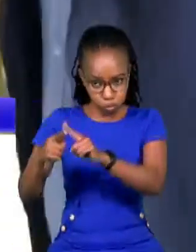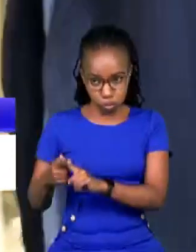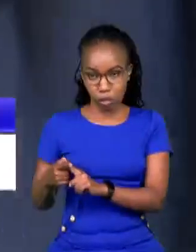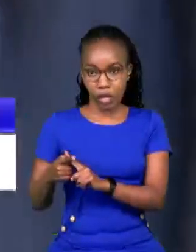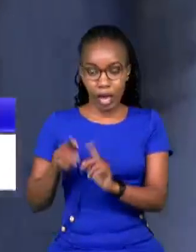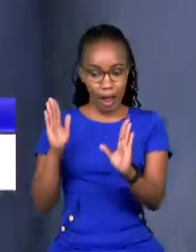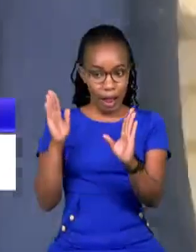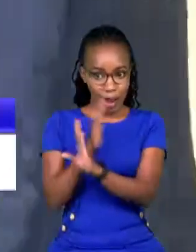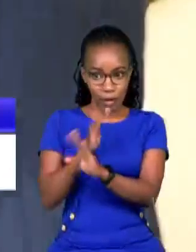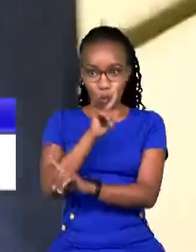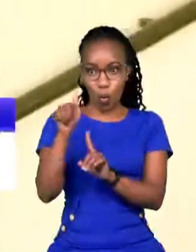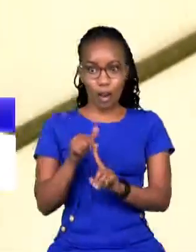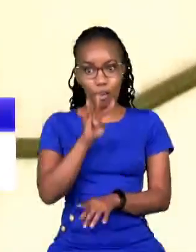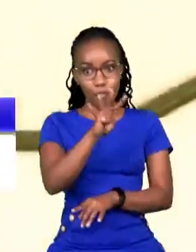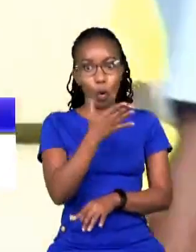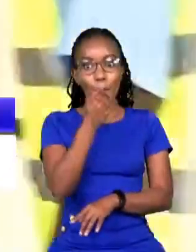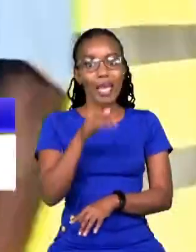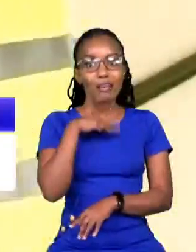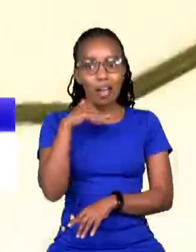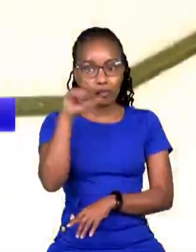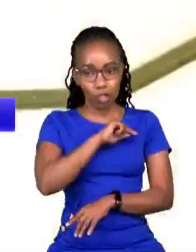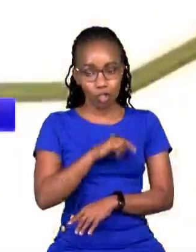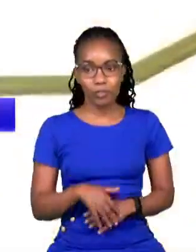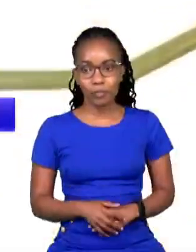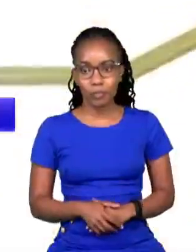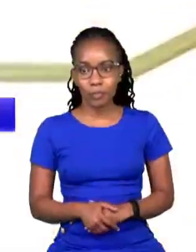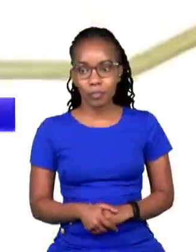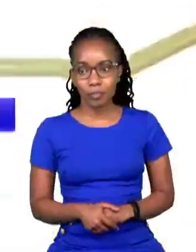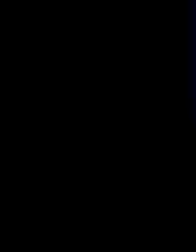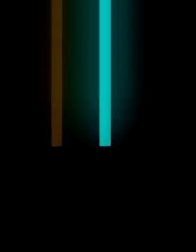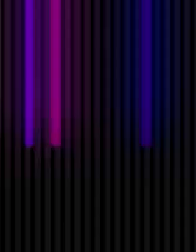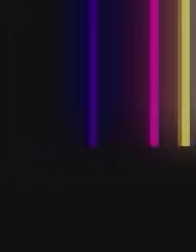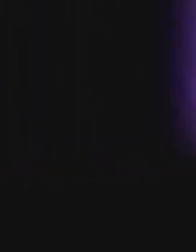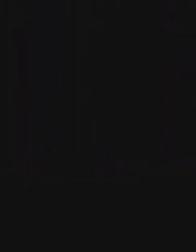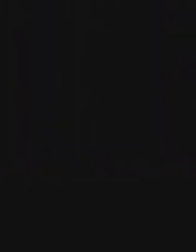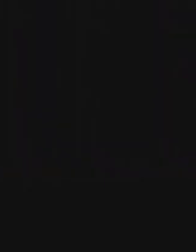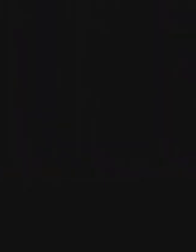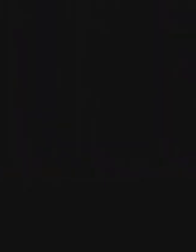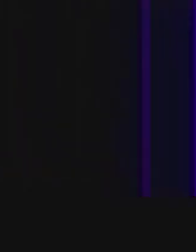since the four were killed. Scott Morioki, Switch TV.